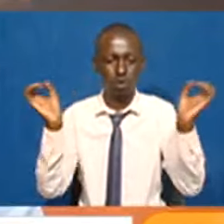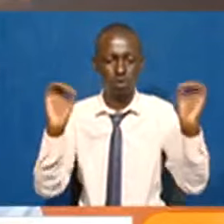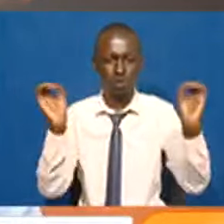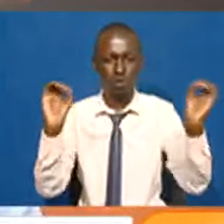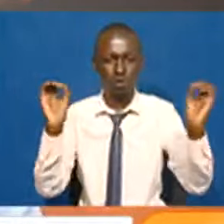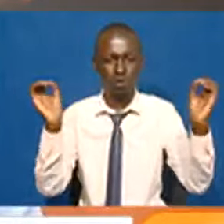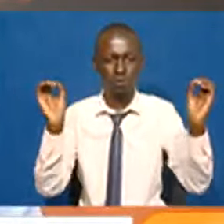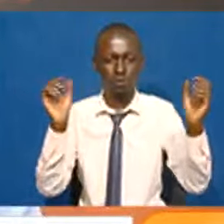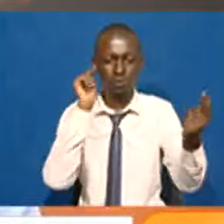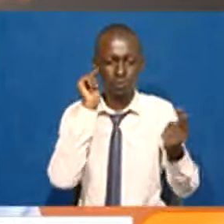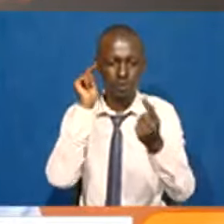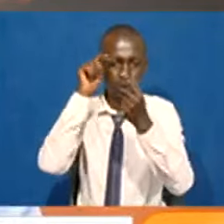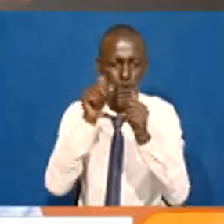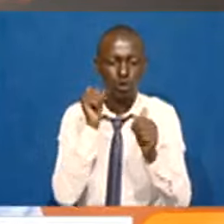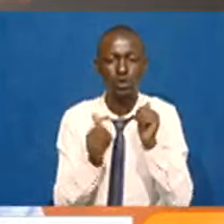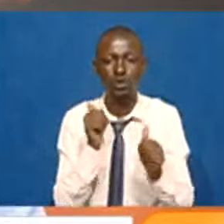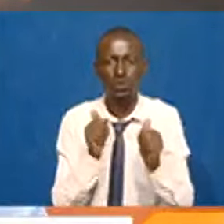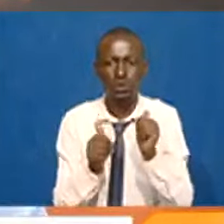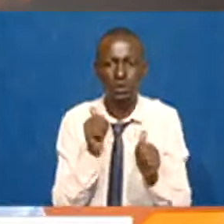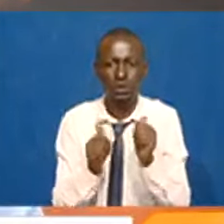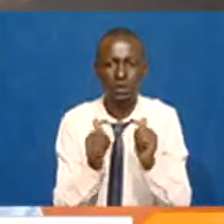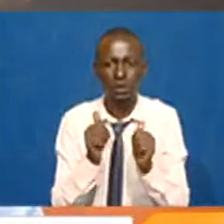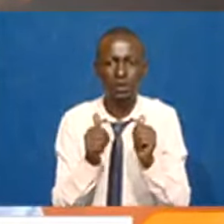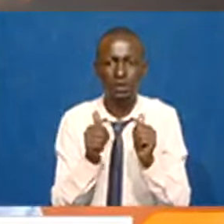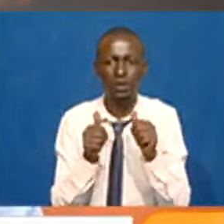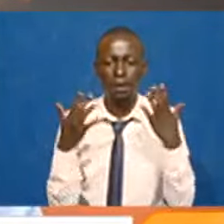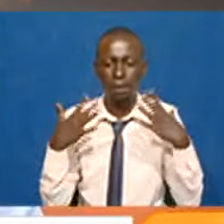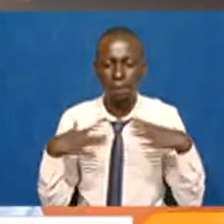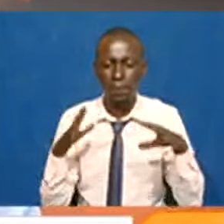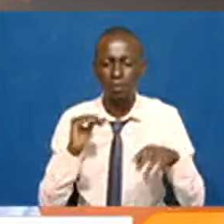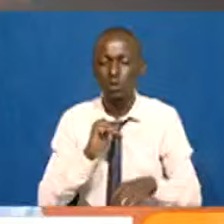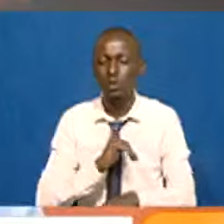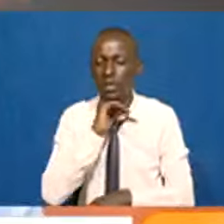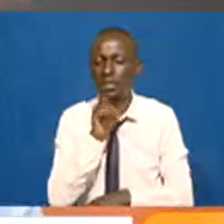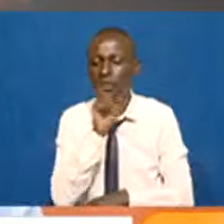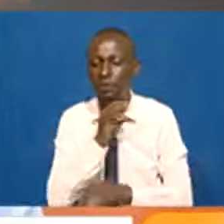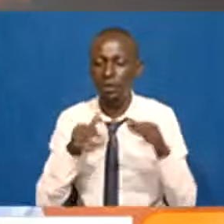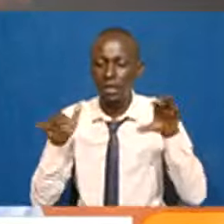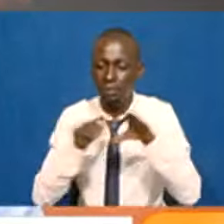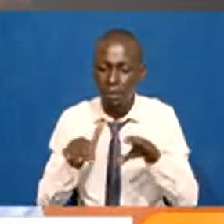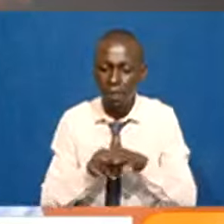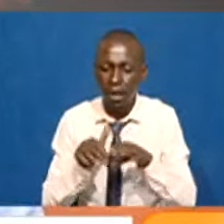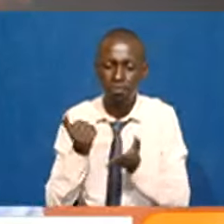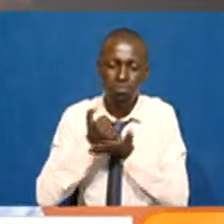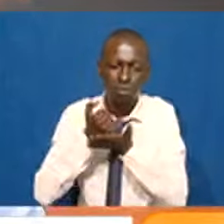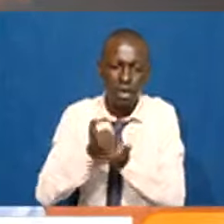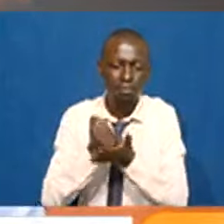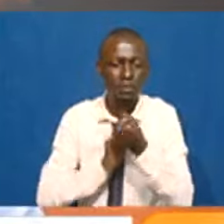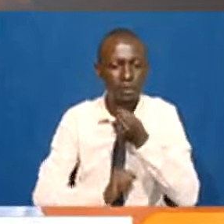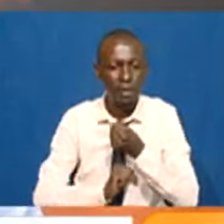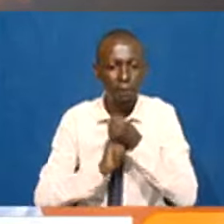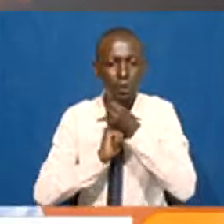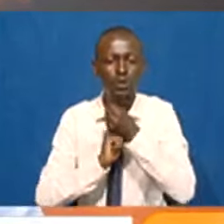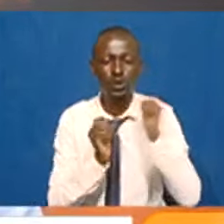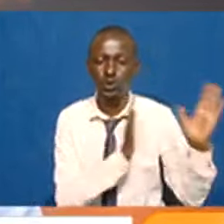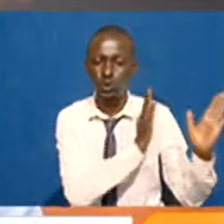to foot expenses for the people who have lost their loved ones. Every